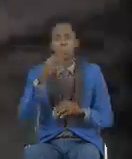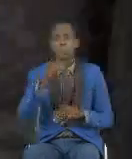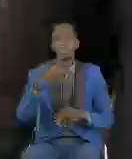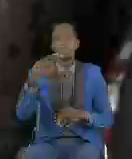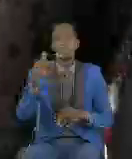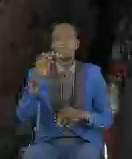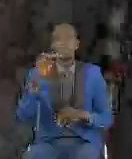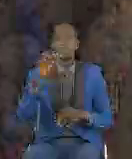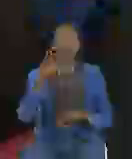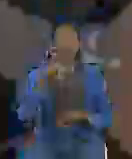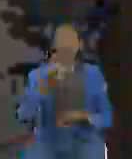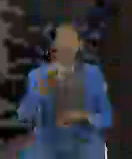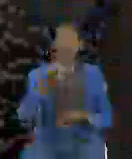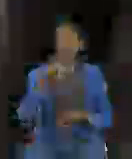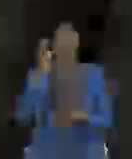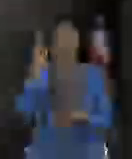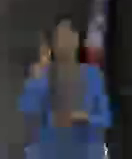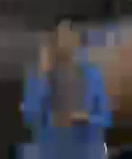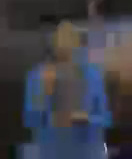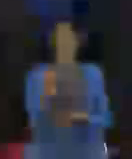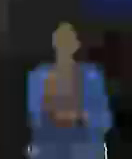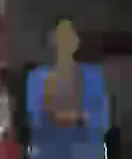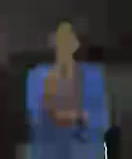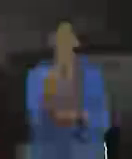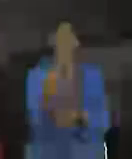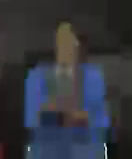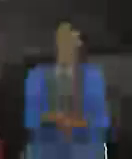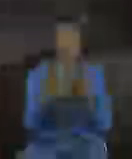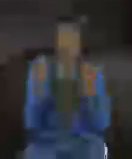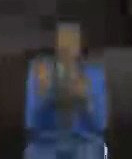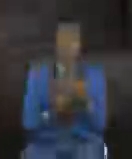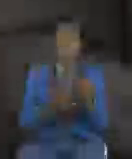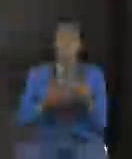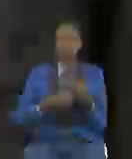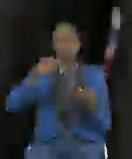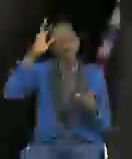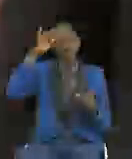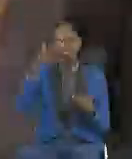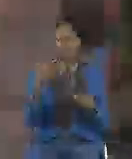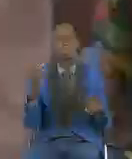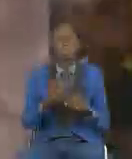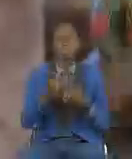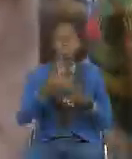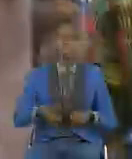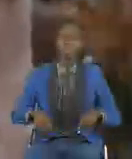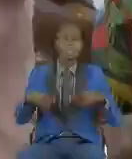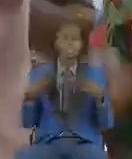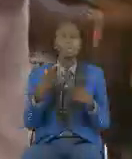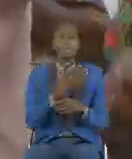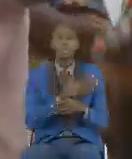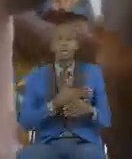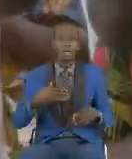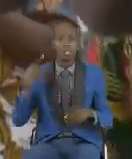break every rock in pieces in your life. And the